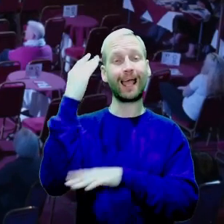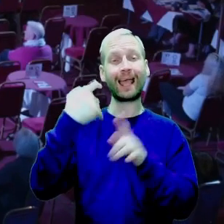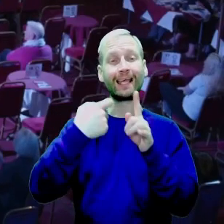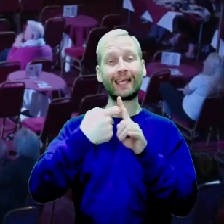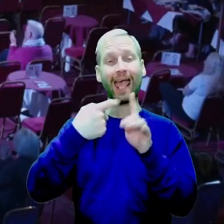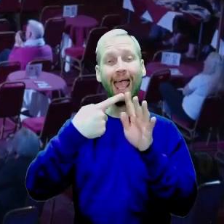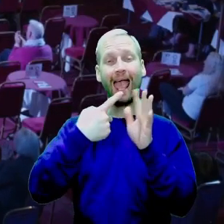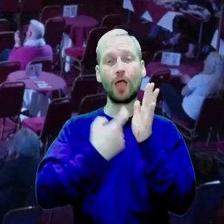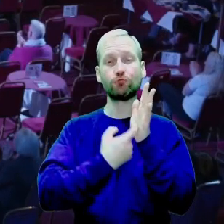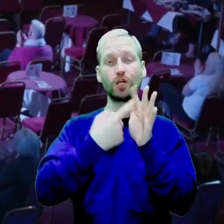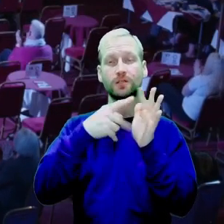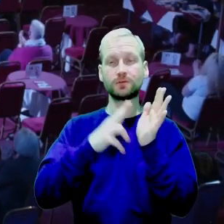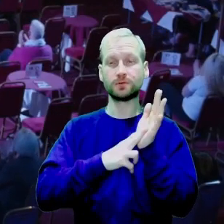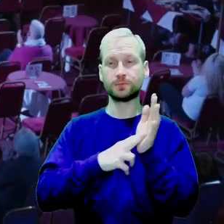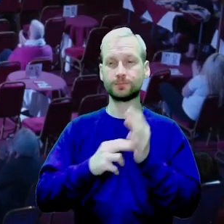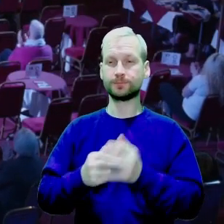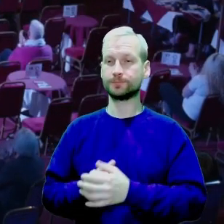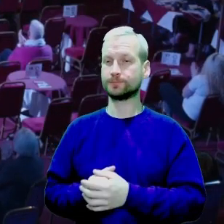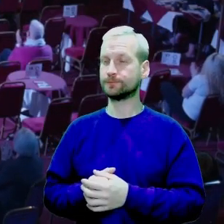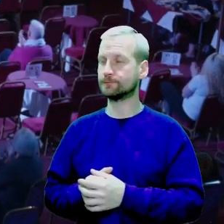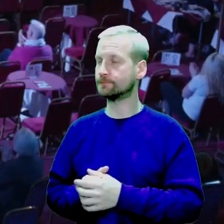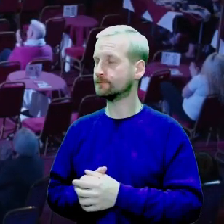Thank you.